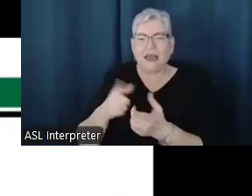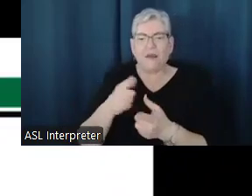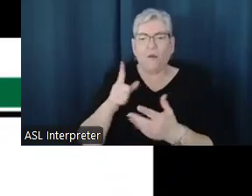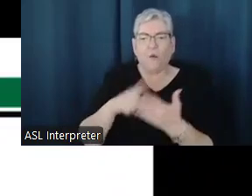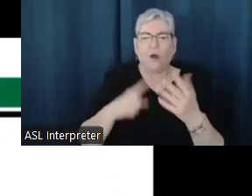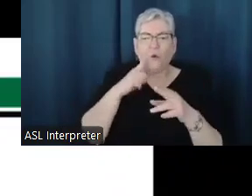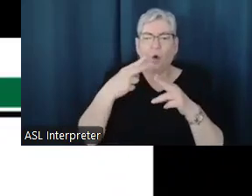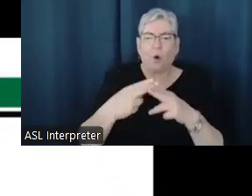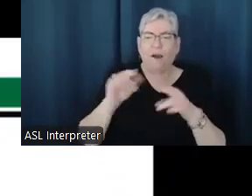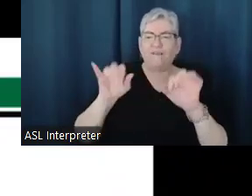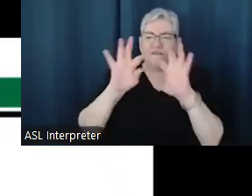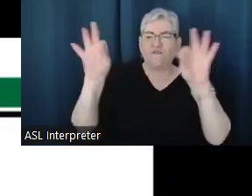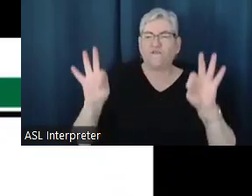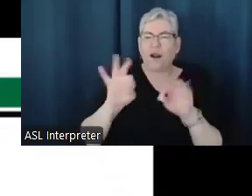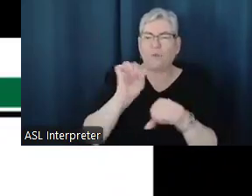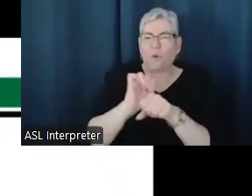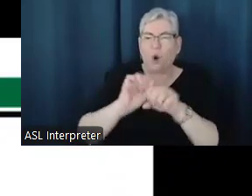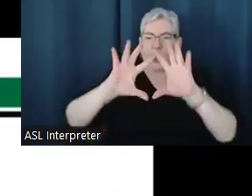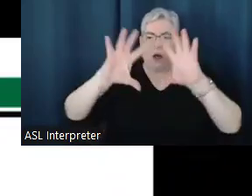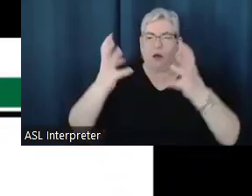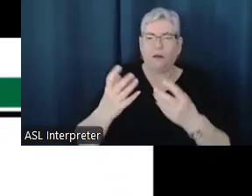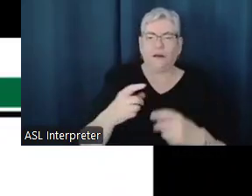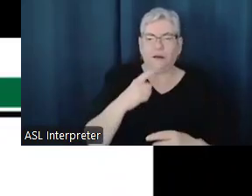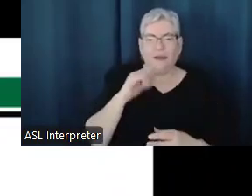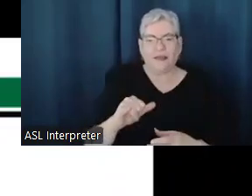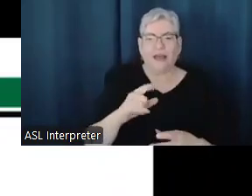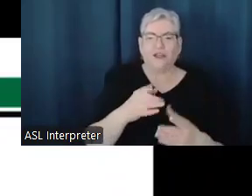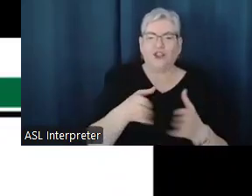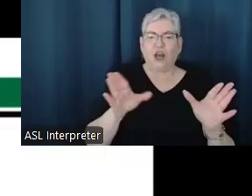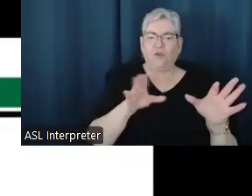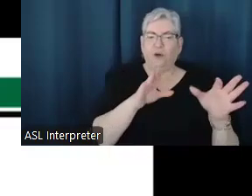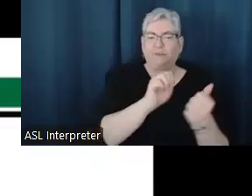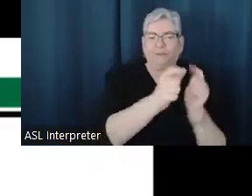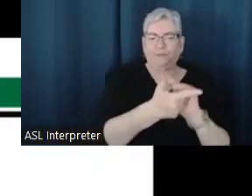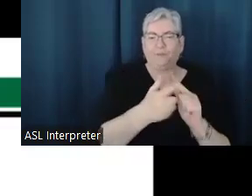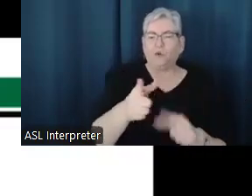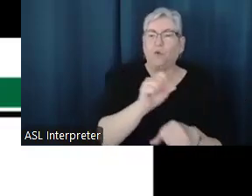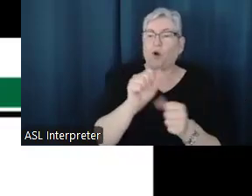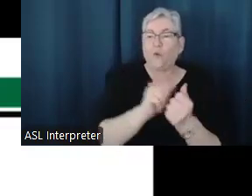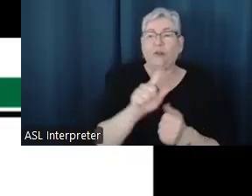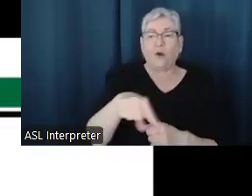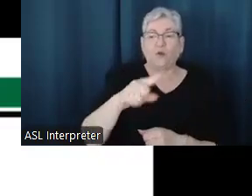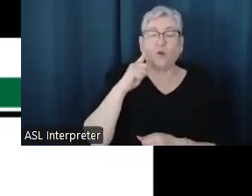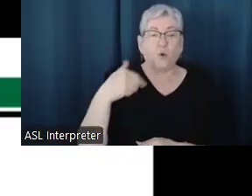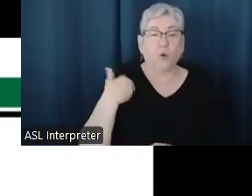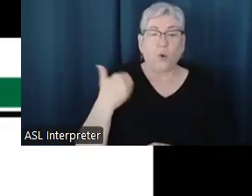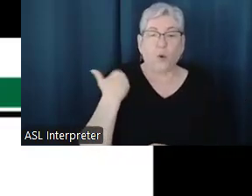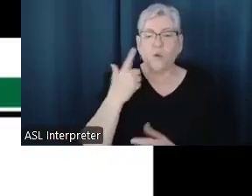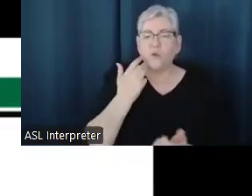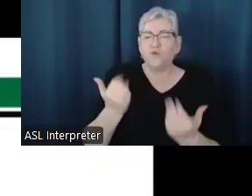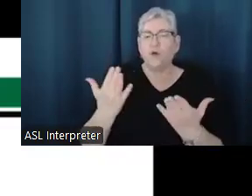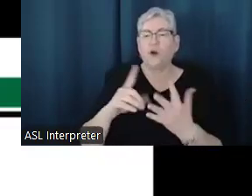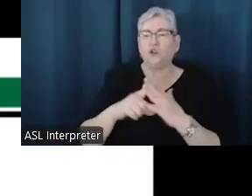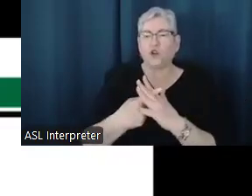framework. So this is a general translation of competencies to your work with youth, and it's going to just provide a starting point for you to